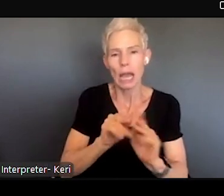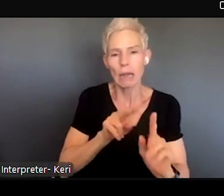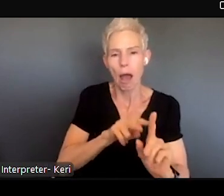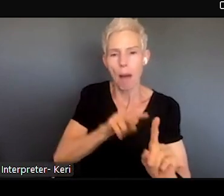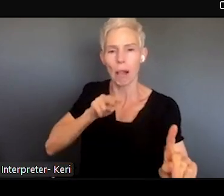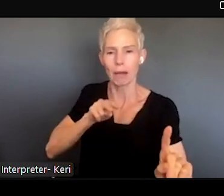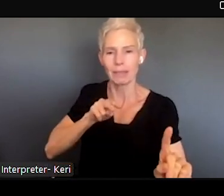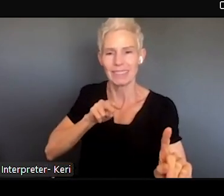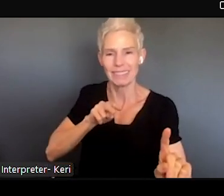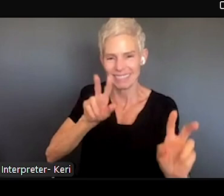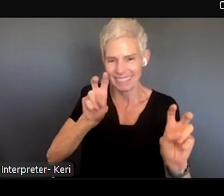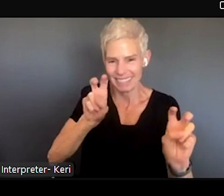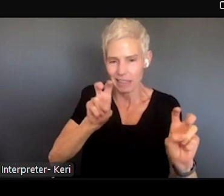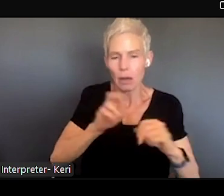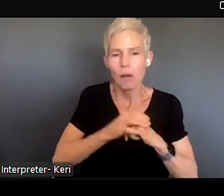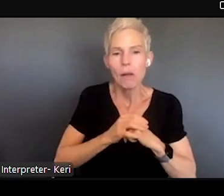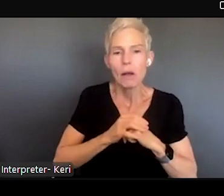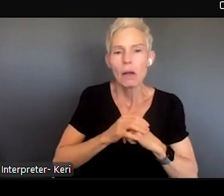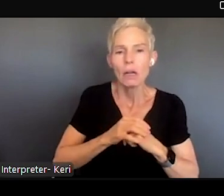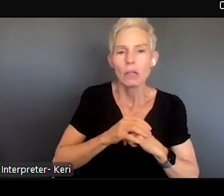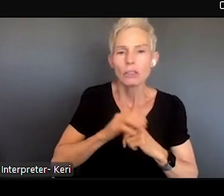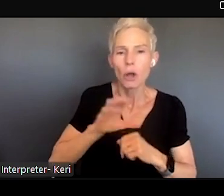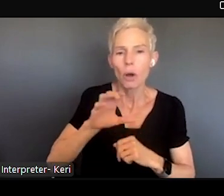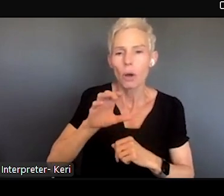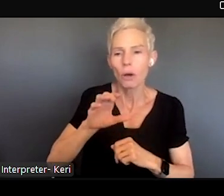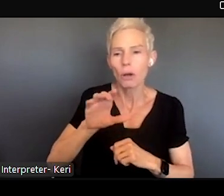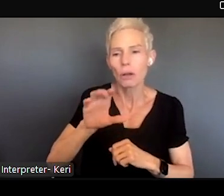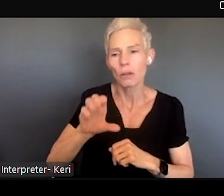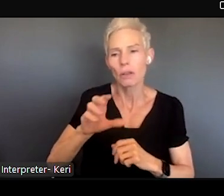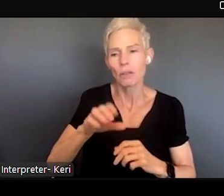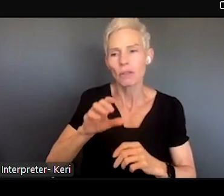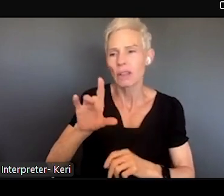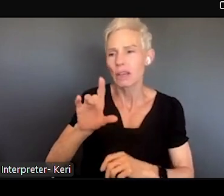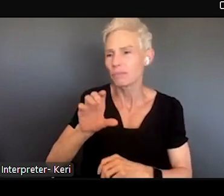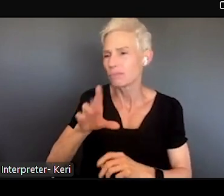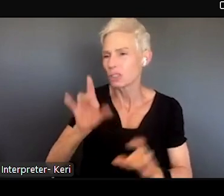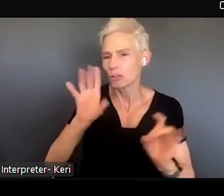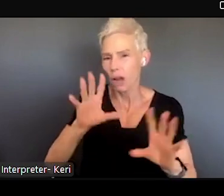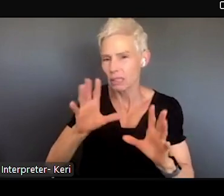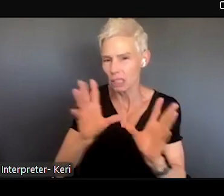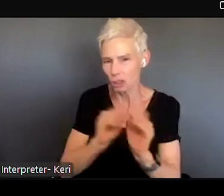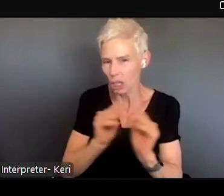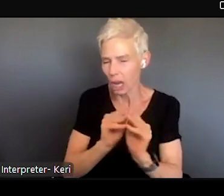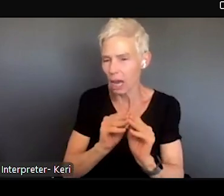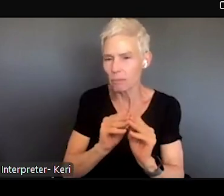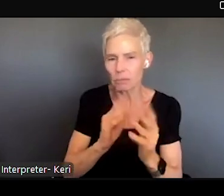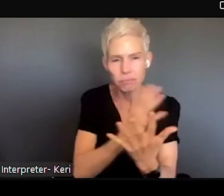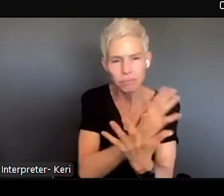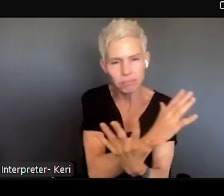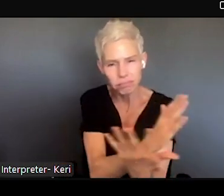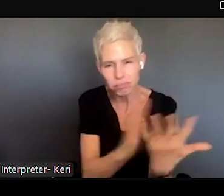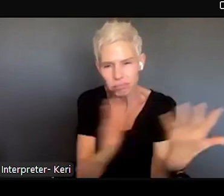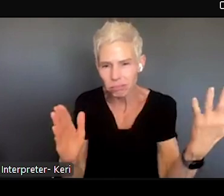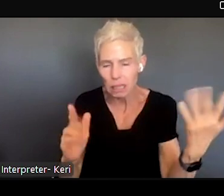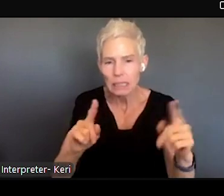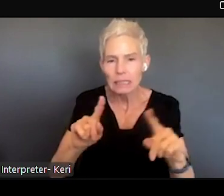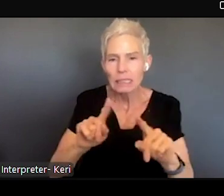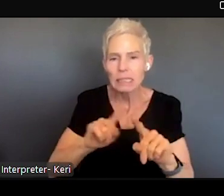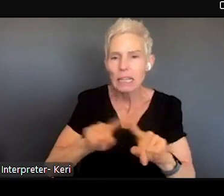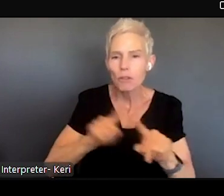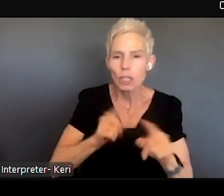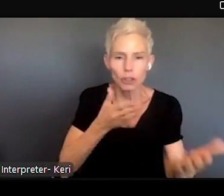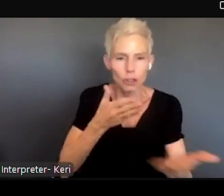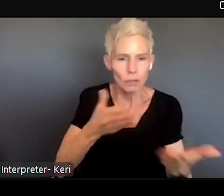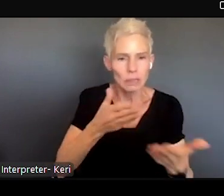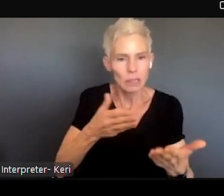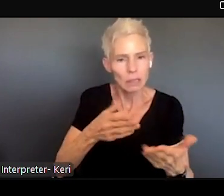the Crisis Jam, because we're looking at more of a continuum of services, it will be called the Crisis Jam.